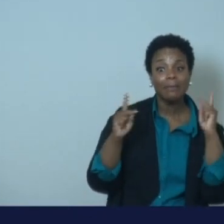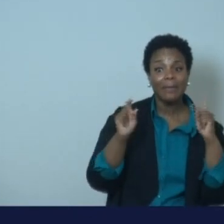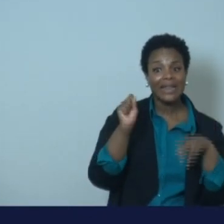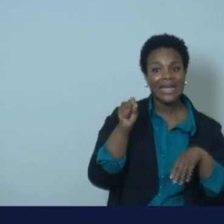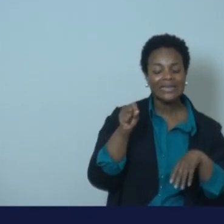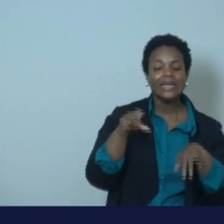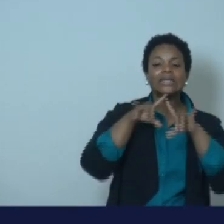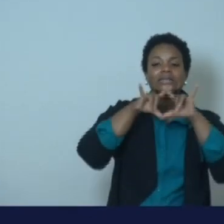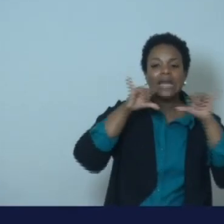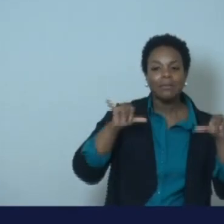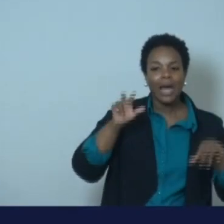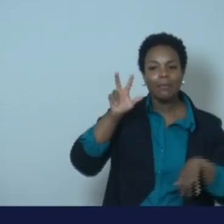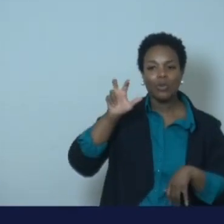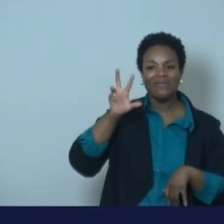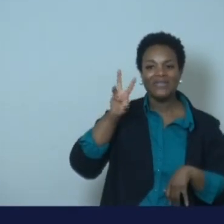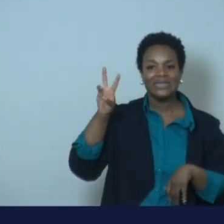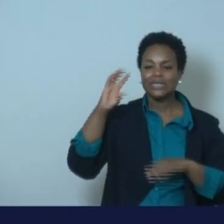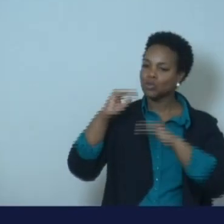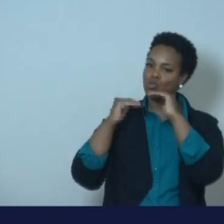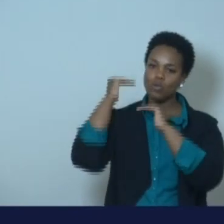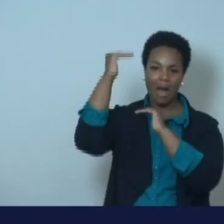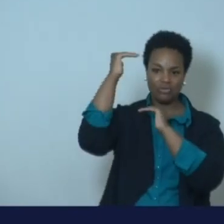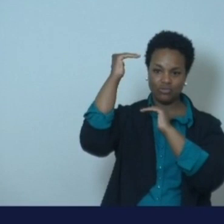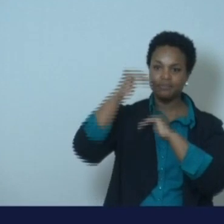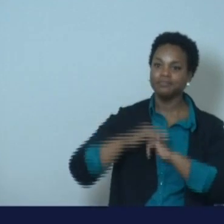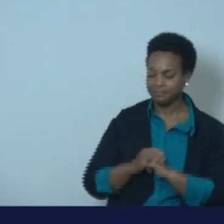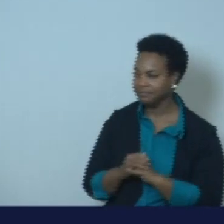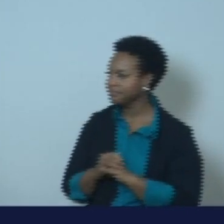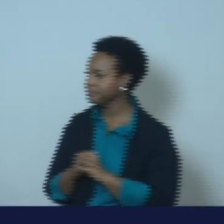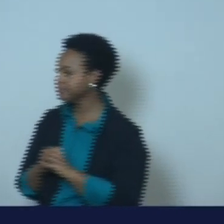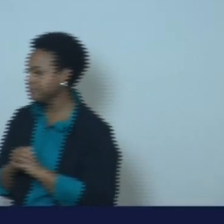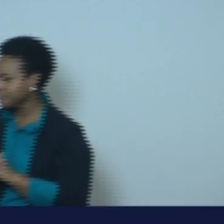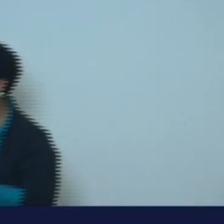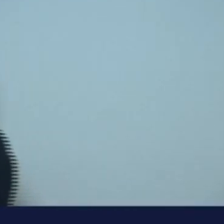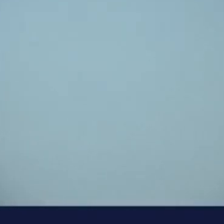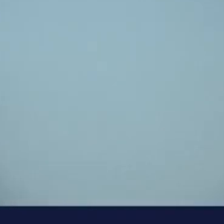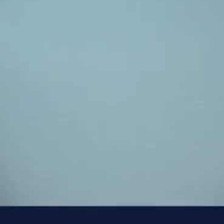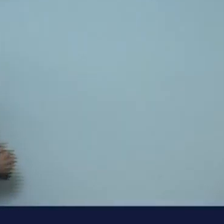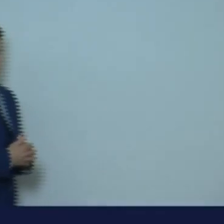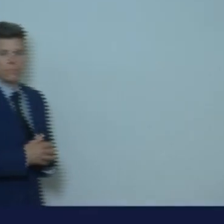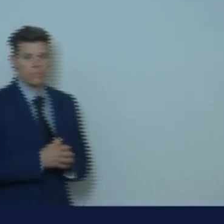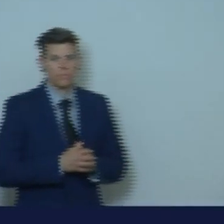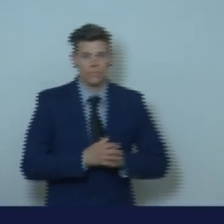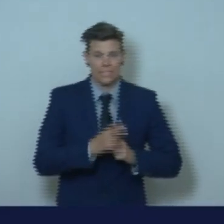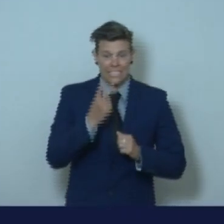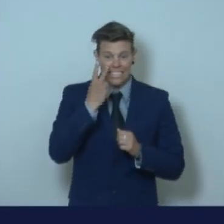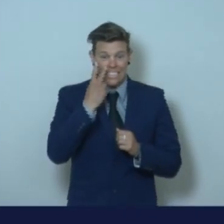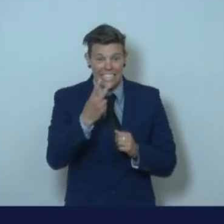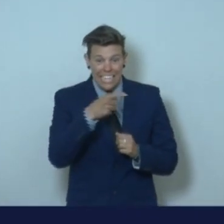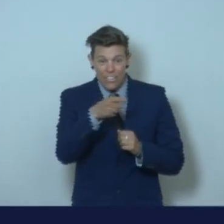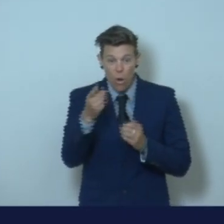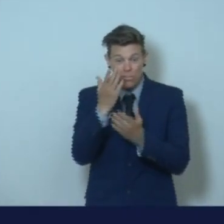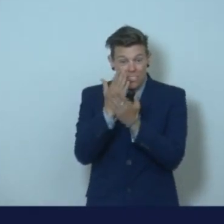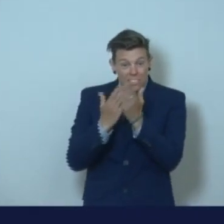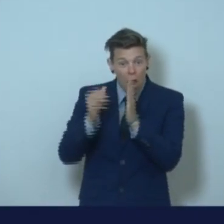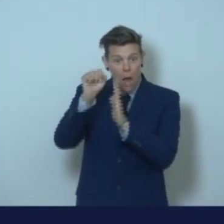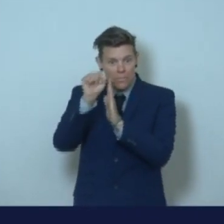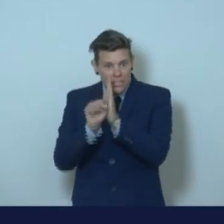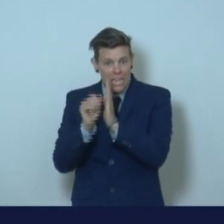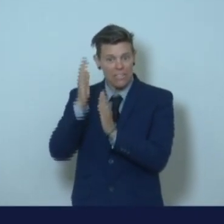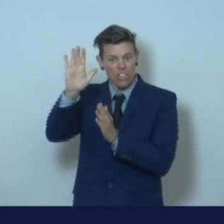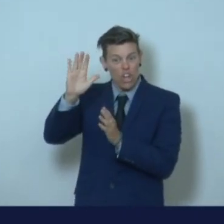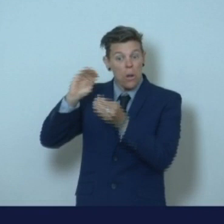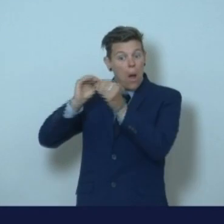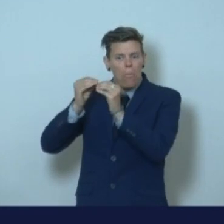these numbers like you're seeing in other states, where the number of cases nearly double every day, where you're in a situation where